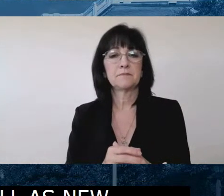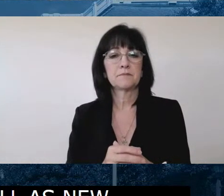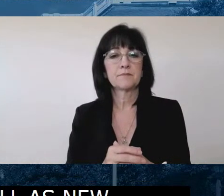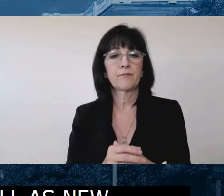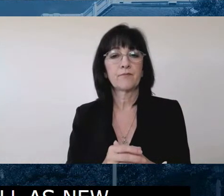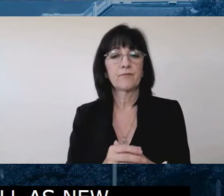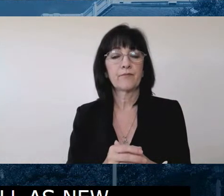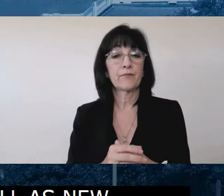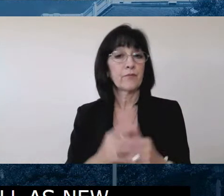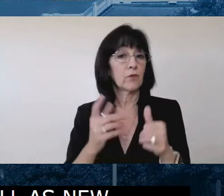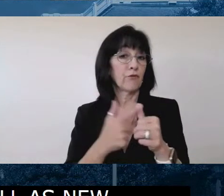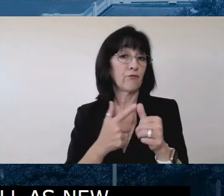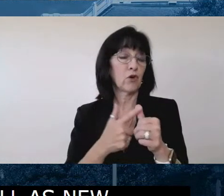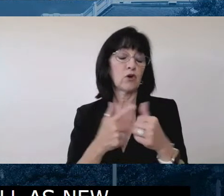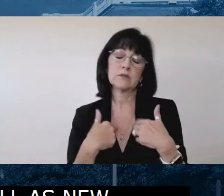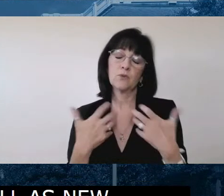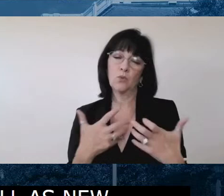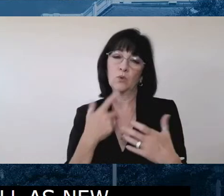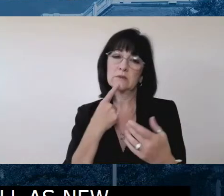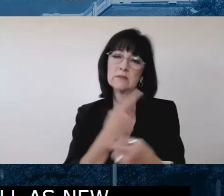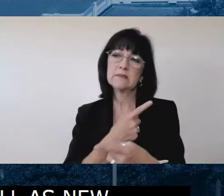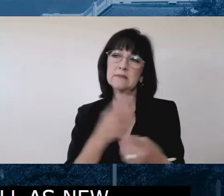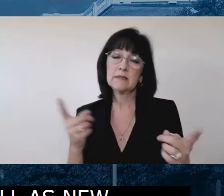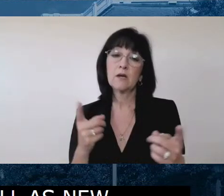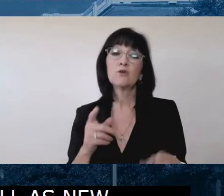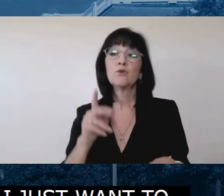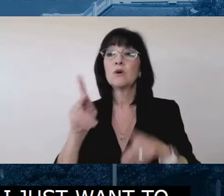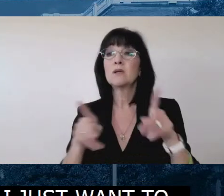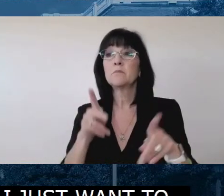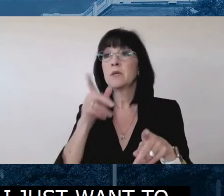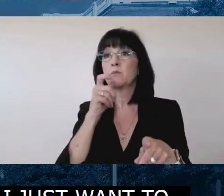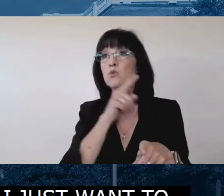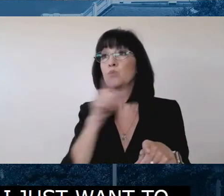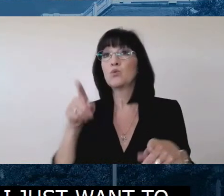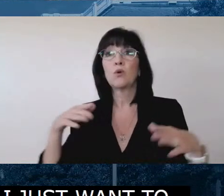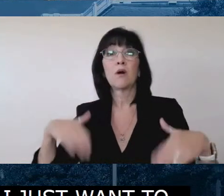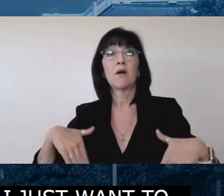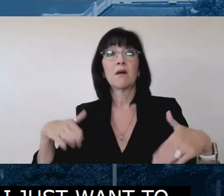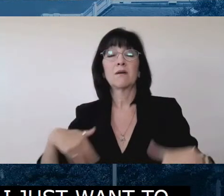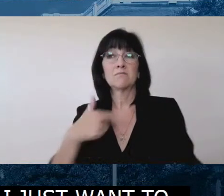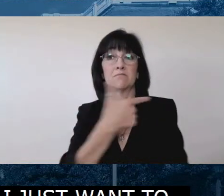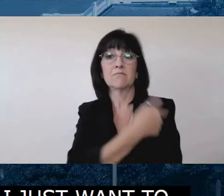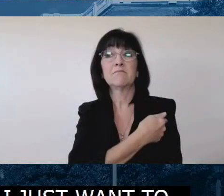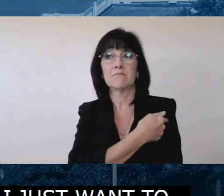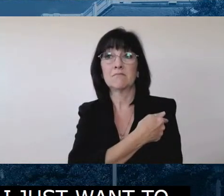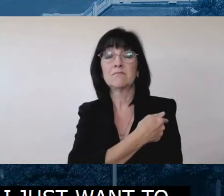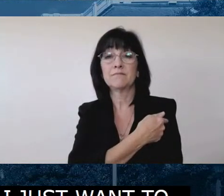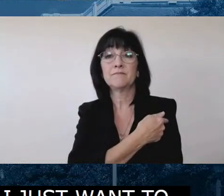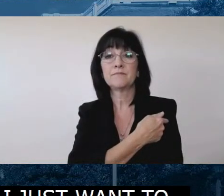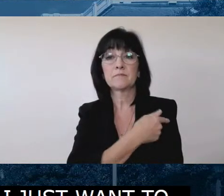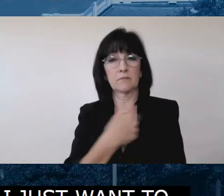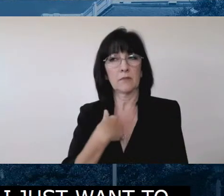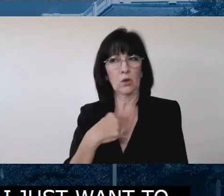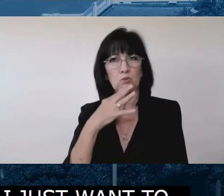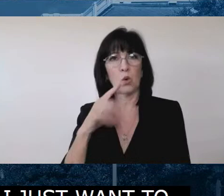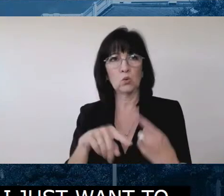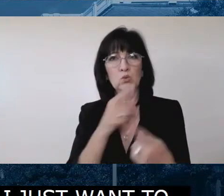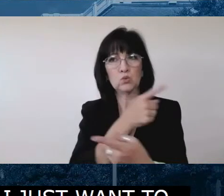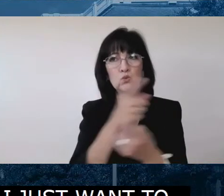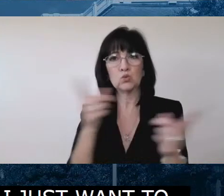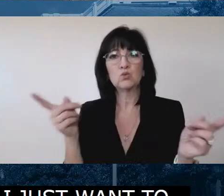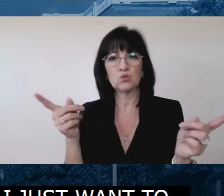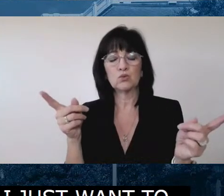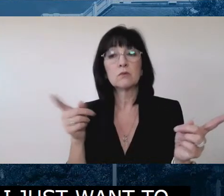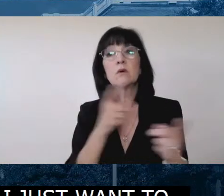First of all, I just want to say for unvaccinated individuals, individuals who have chosen to not